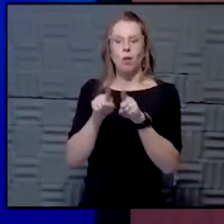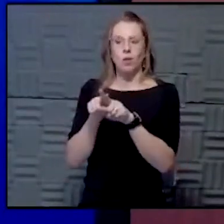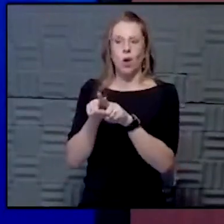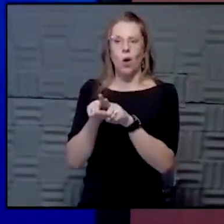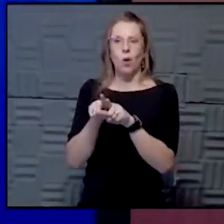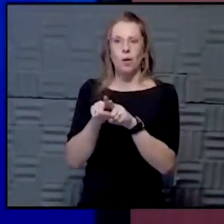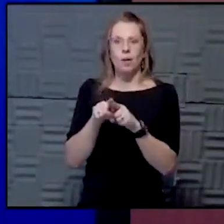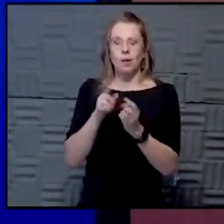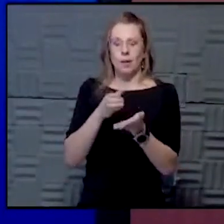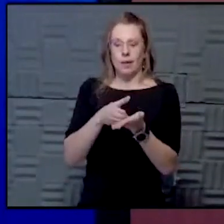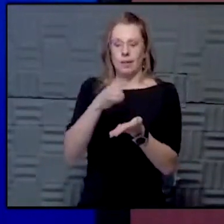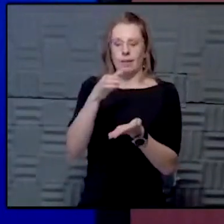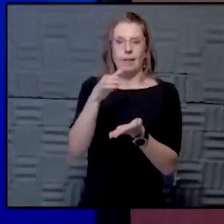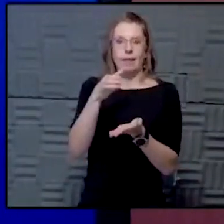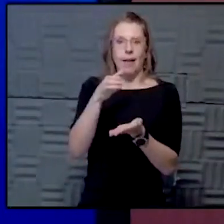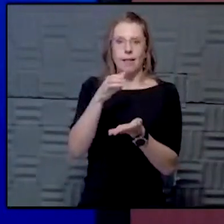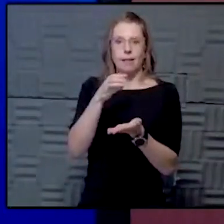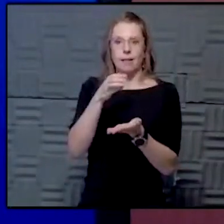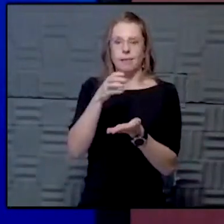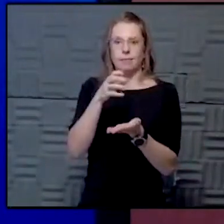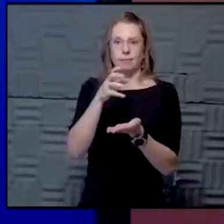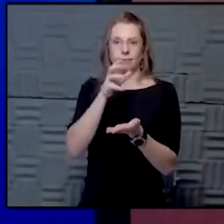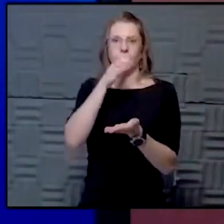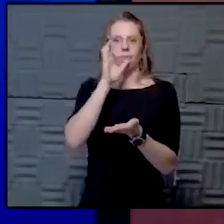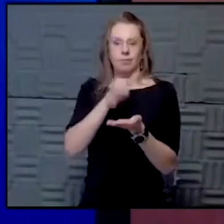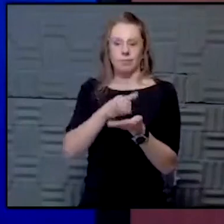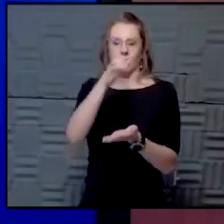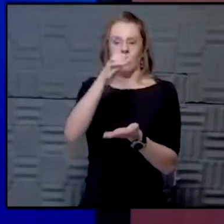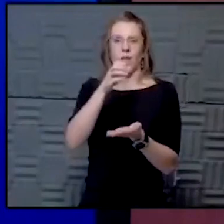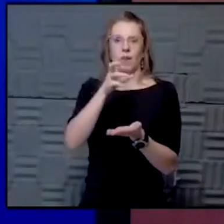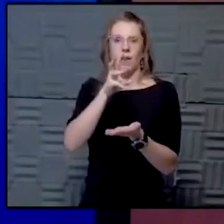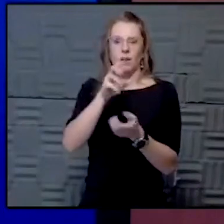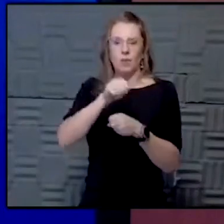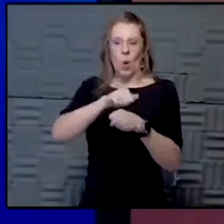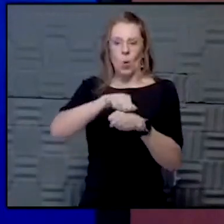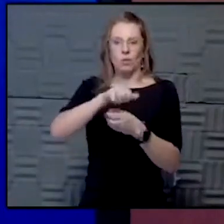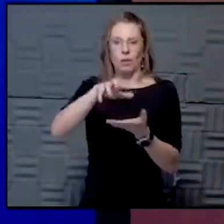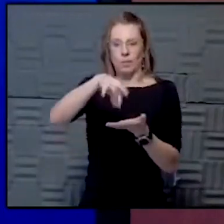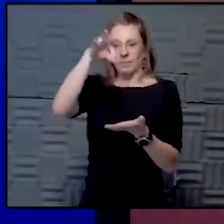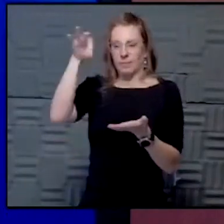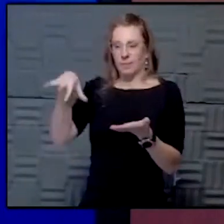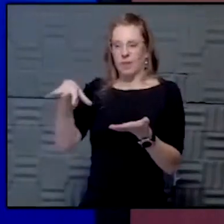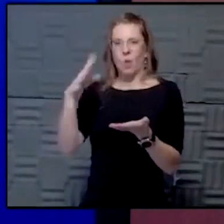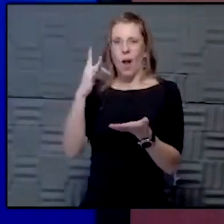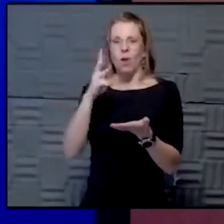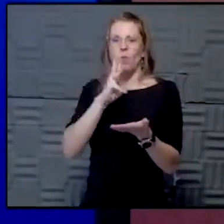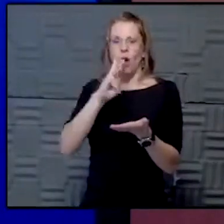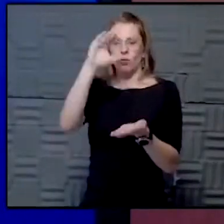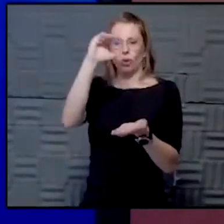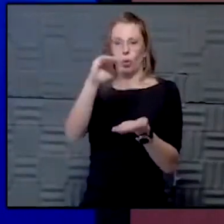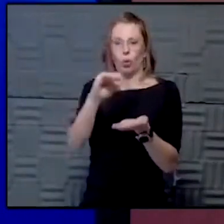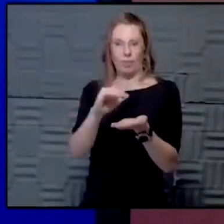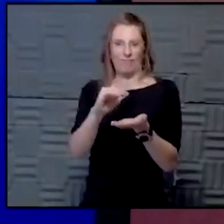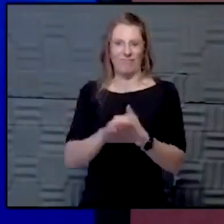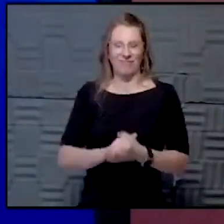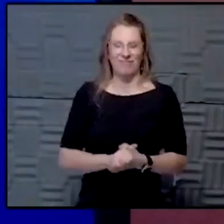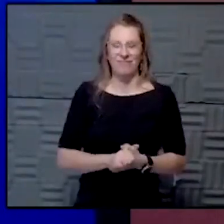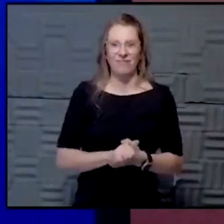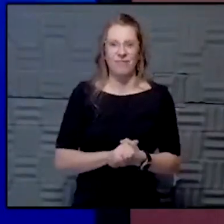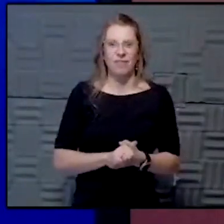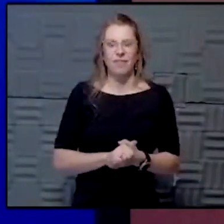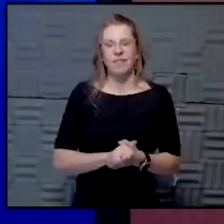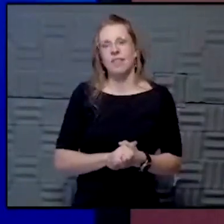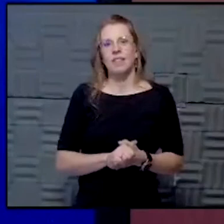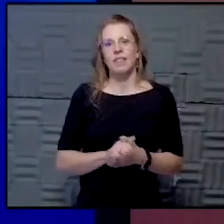of the glass, removing one stone from the glass to keep the water from overflowing. So great messages in there today. As always, if there are things that we can do to